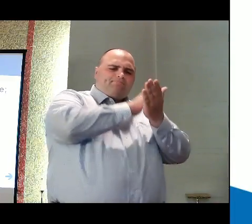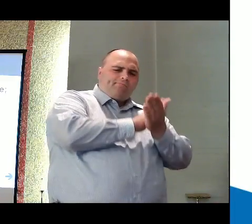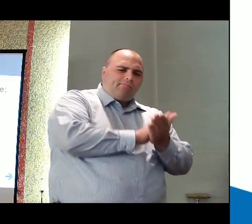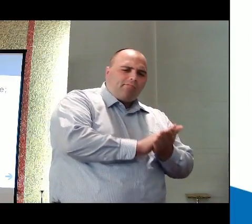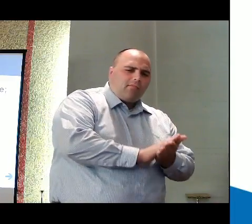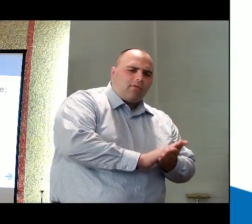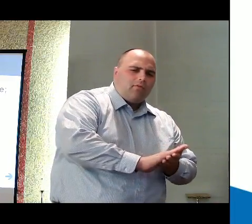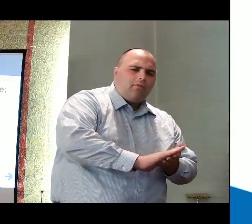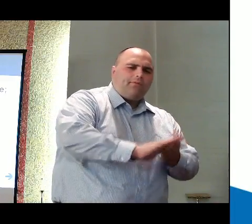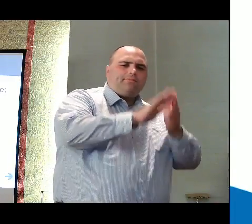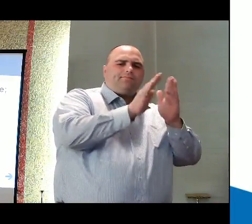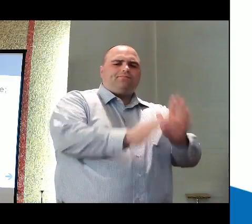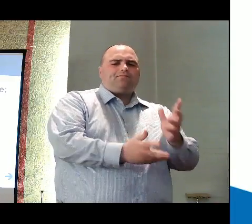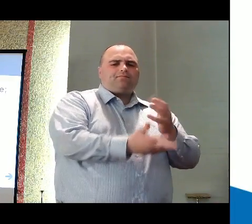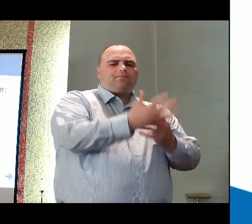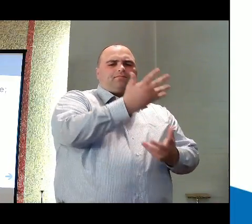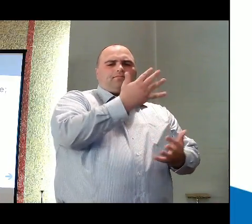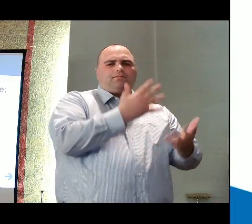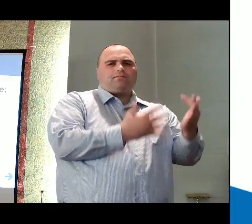Refine as